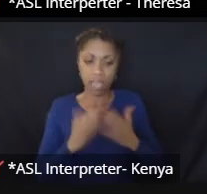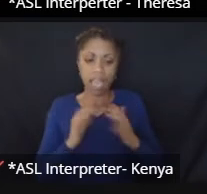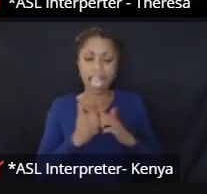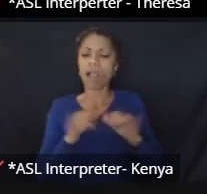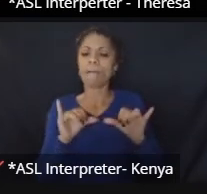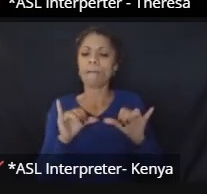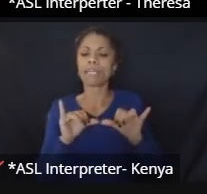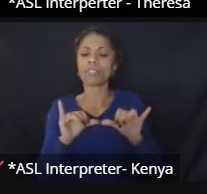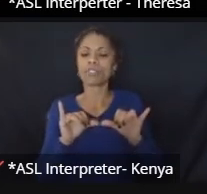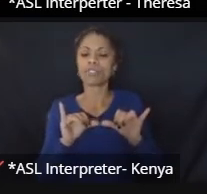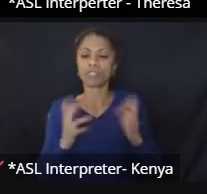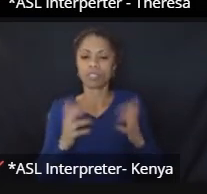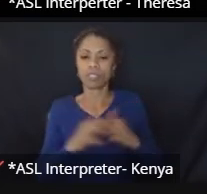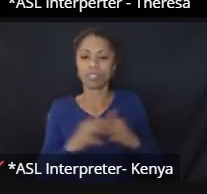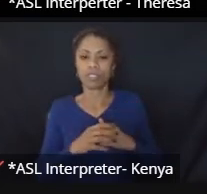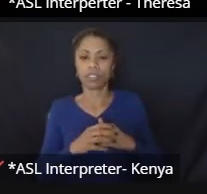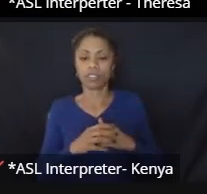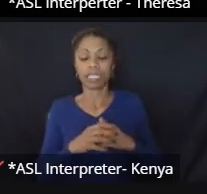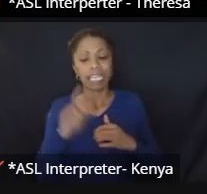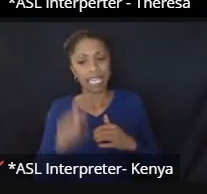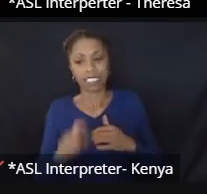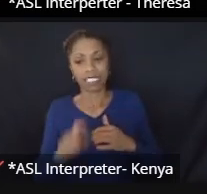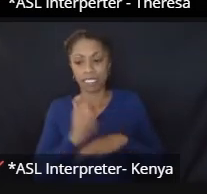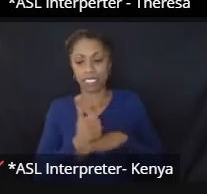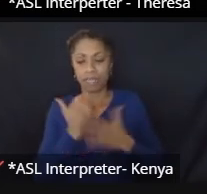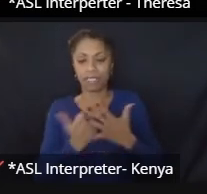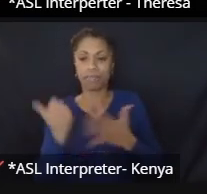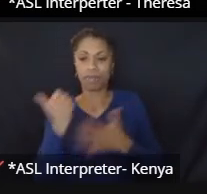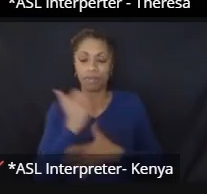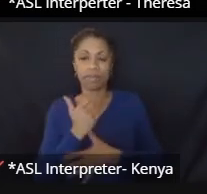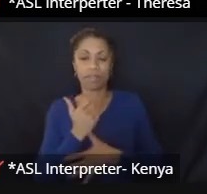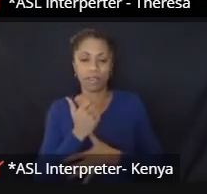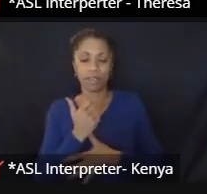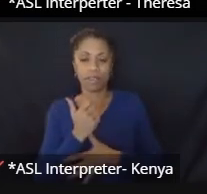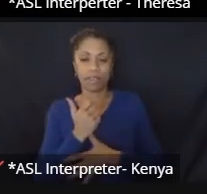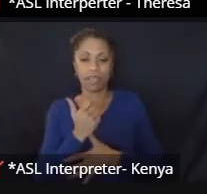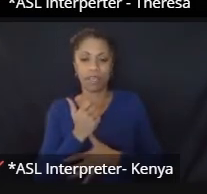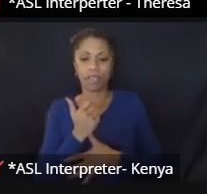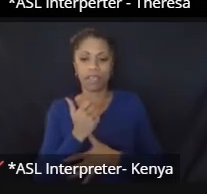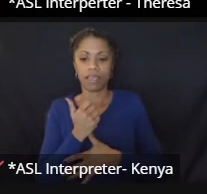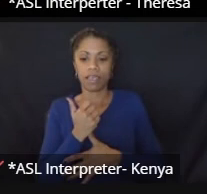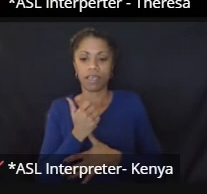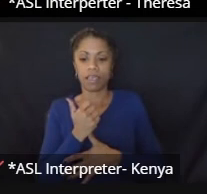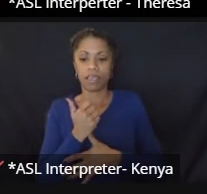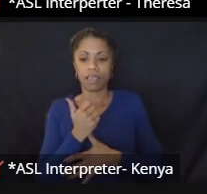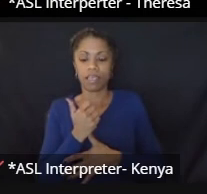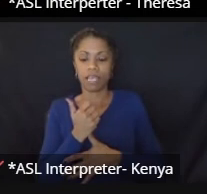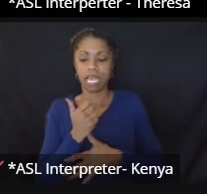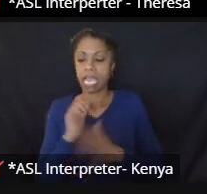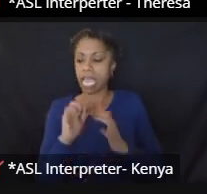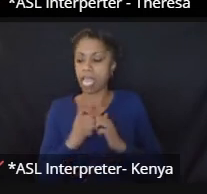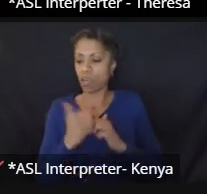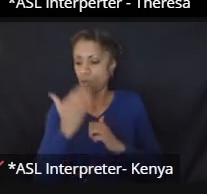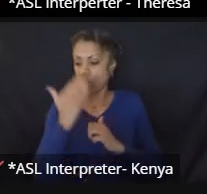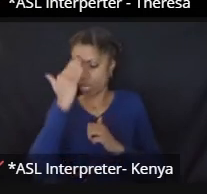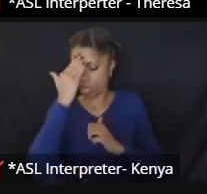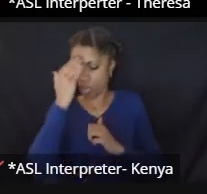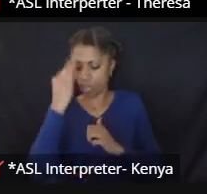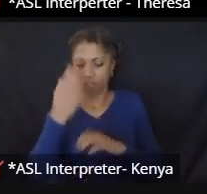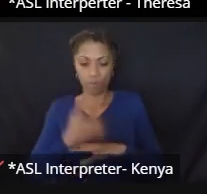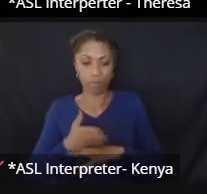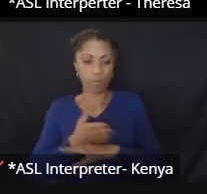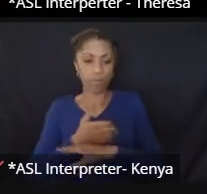set this as a priority. How will we know if we are truly improving those opportunities